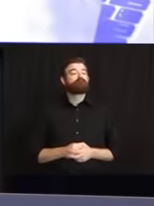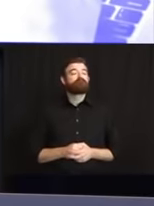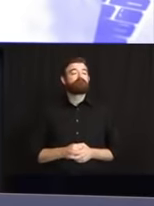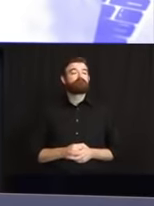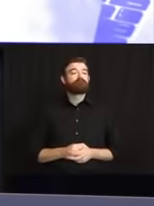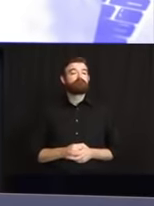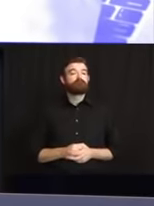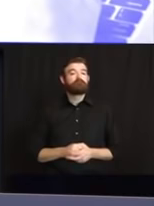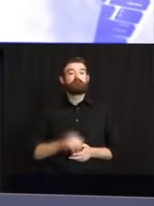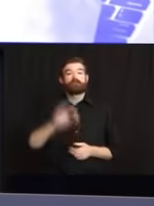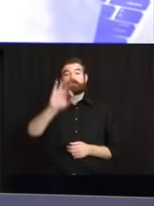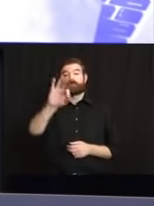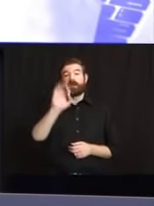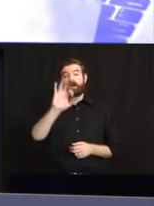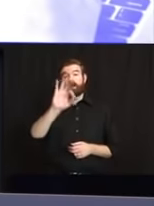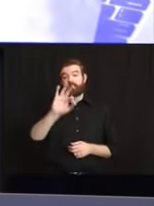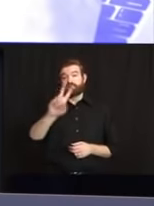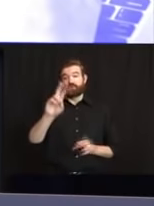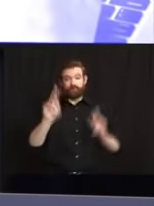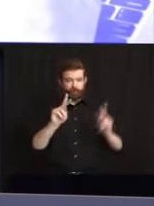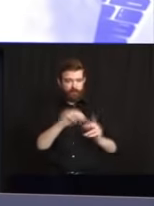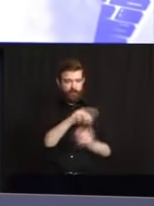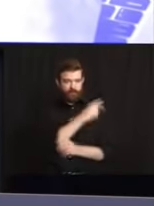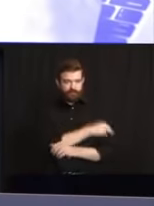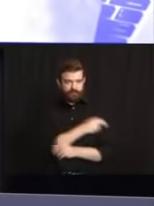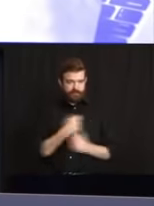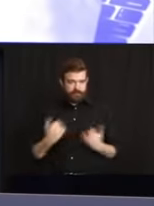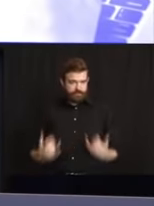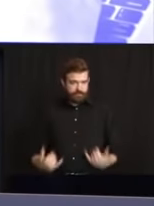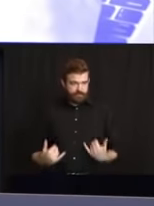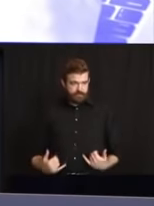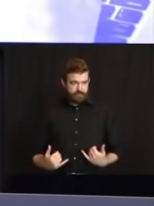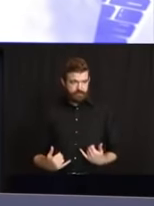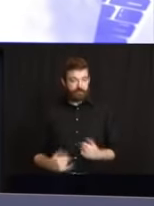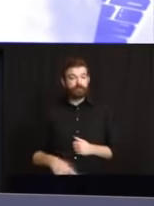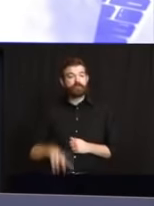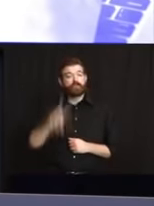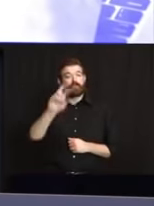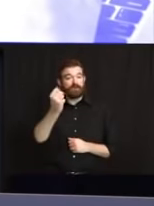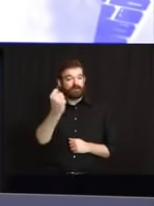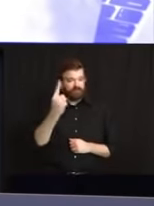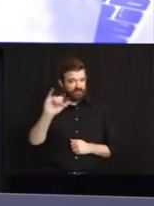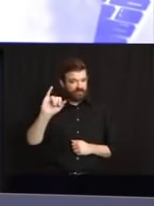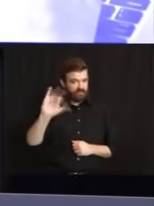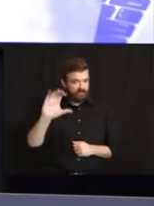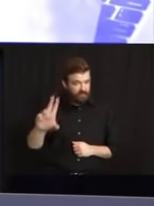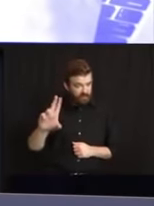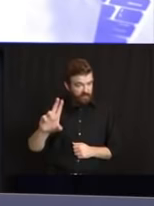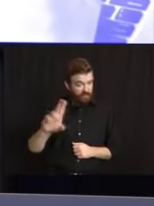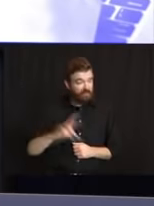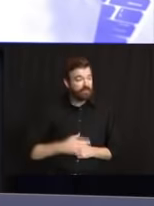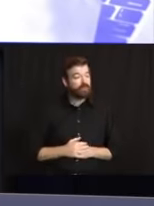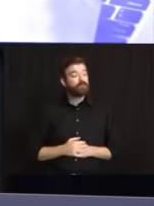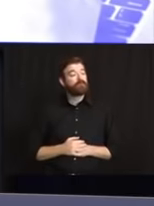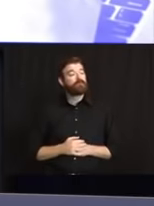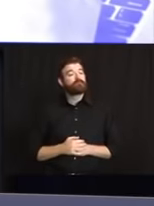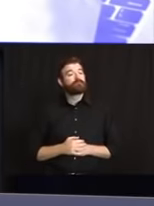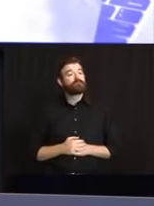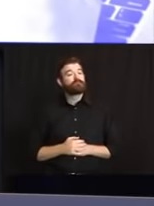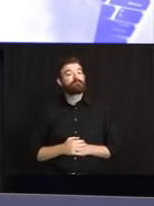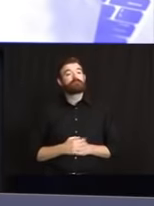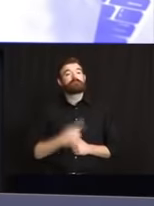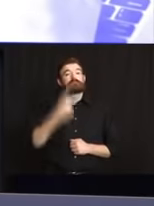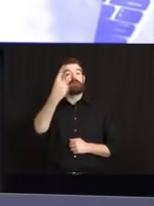patients in the hospital, of which 211 are in critical care. We are reporting today one new case